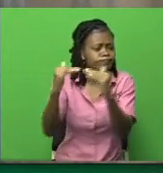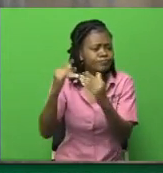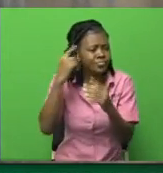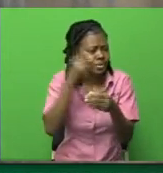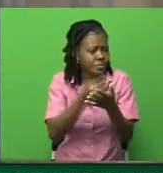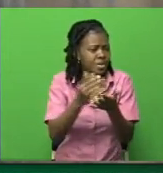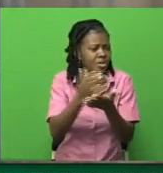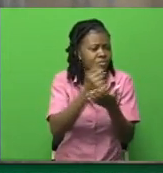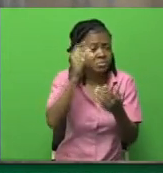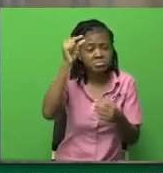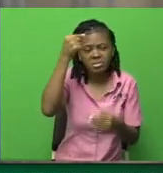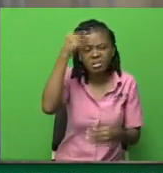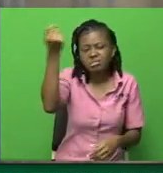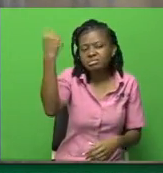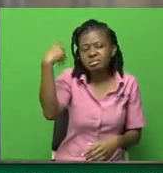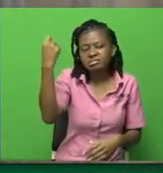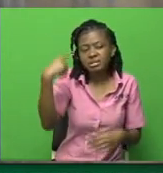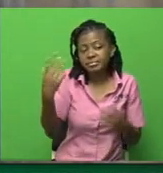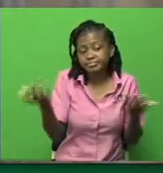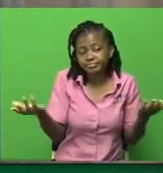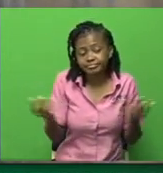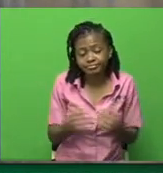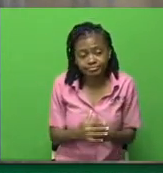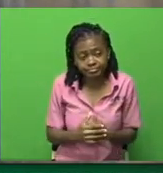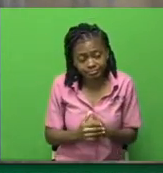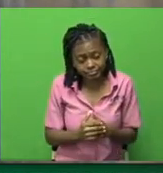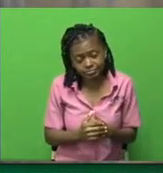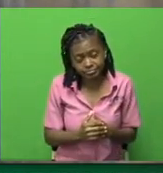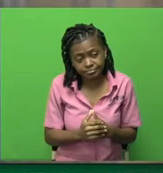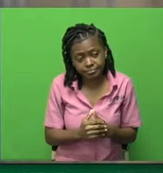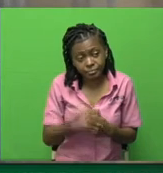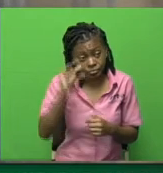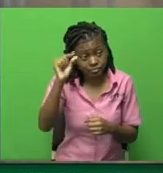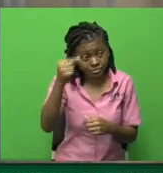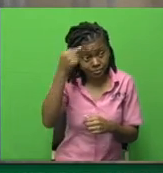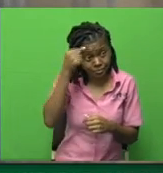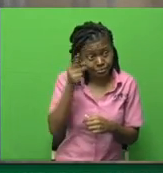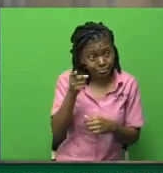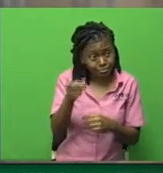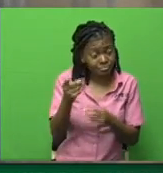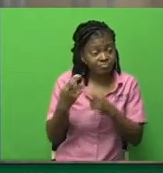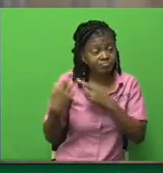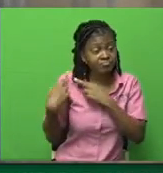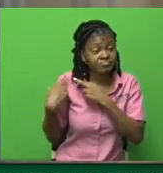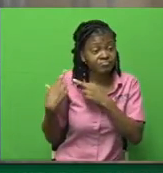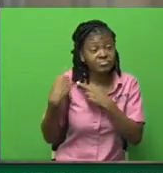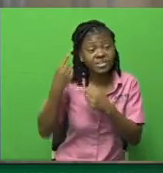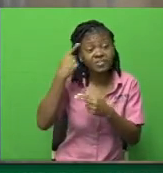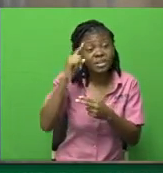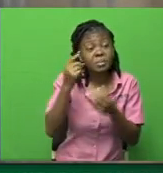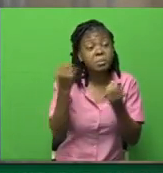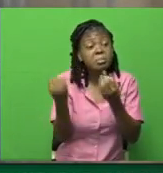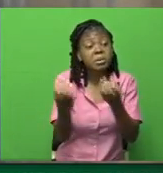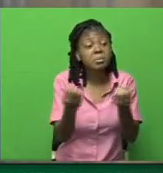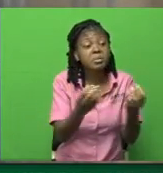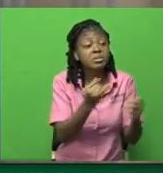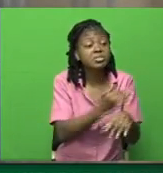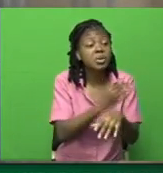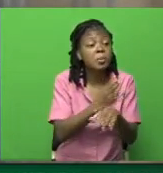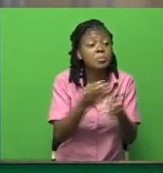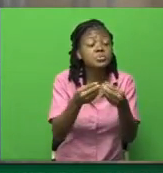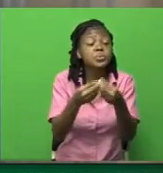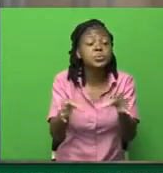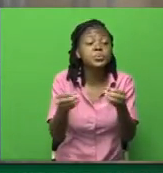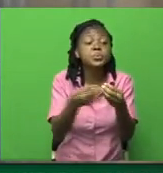does not understand that this government has been directly responsible for the loss of tens of thousands of jobs from the